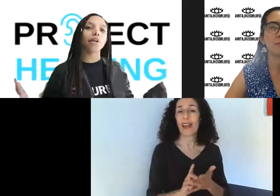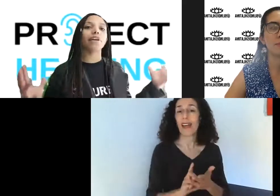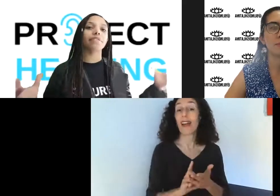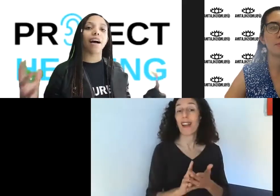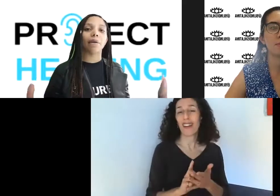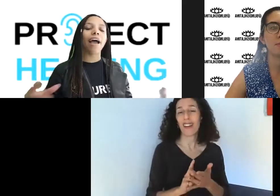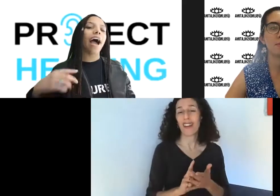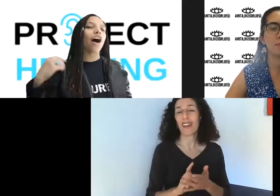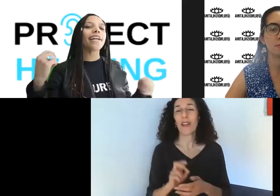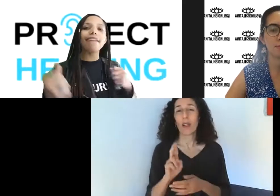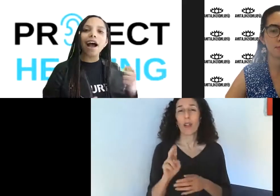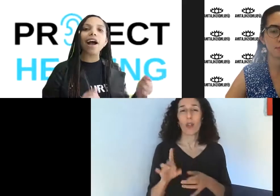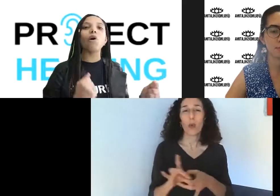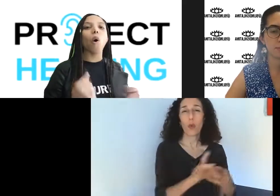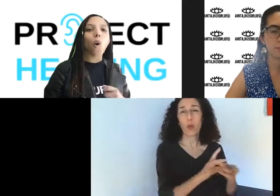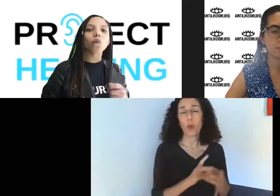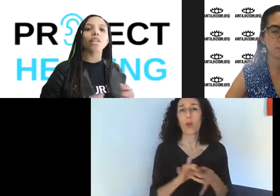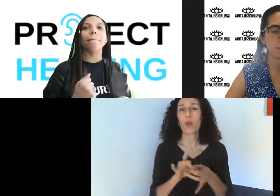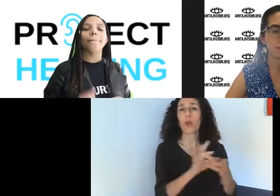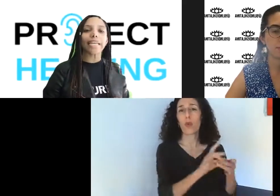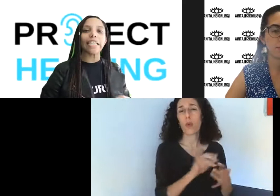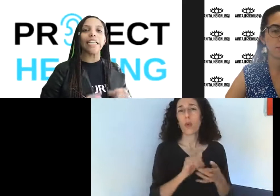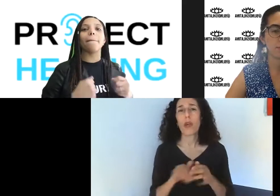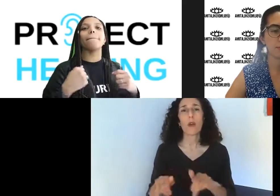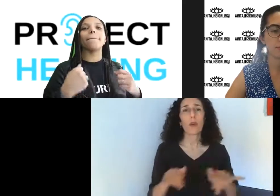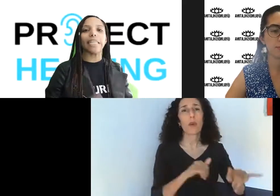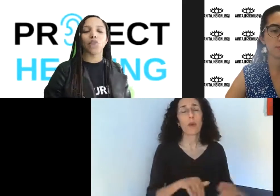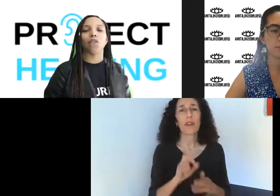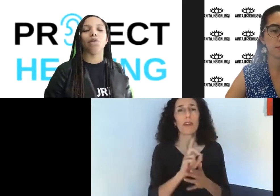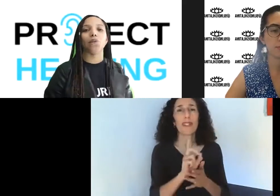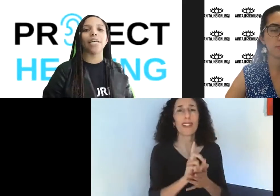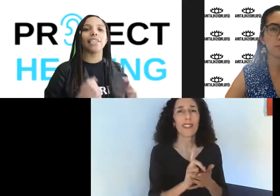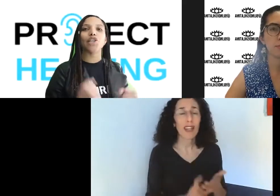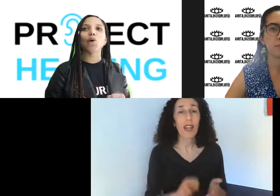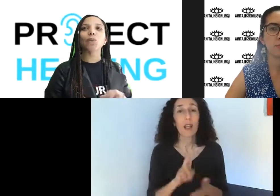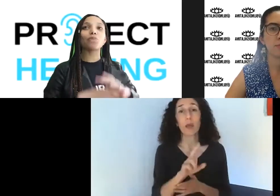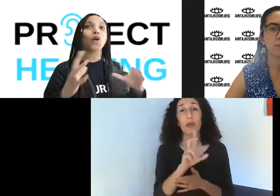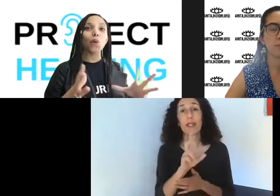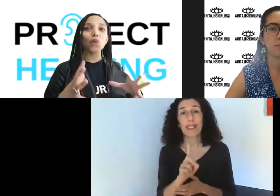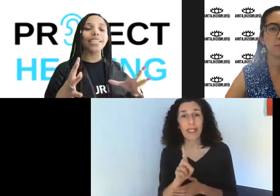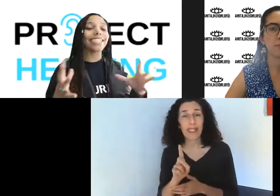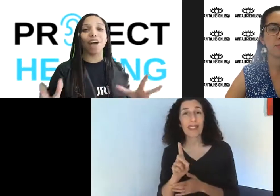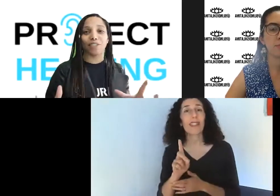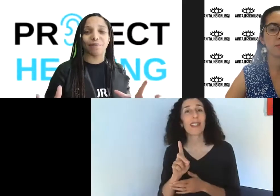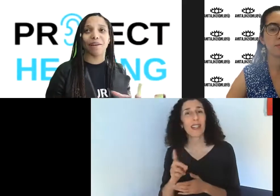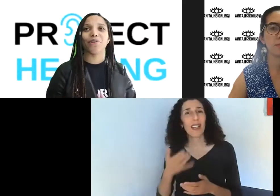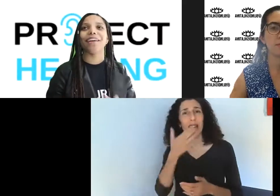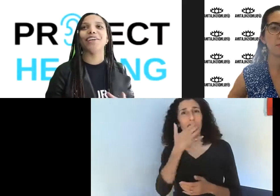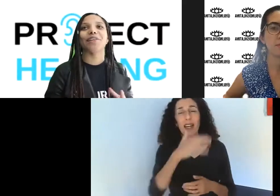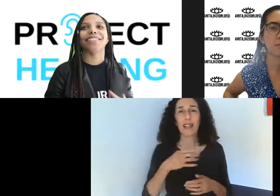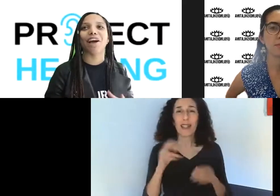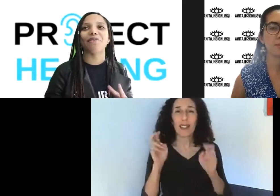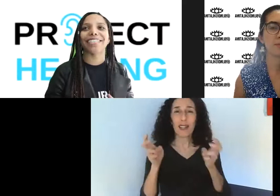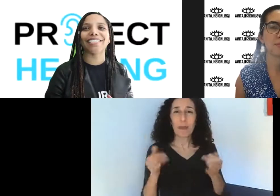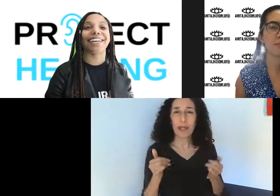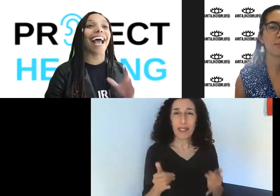long period of time, are now only making mainstream news. And so this is awesome that we are doing